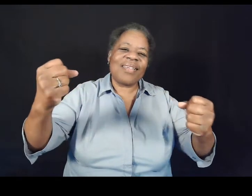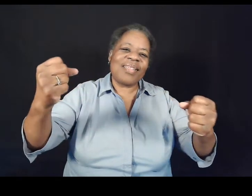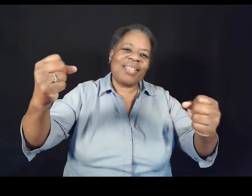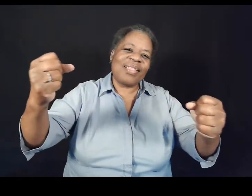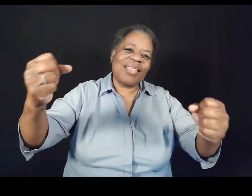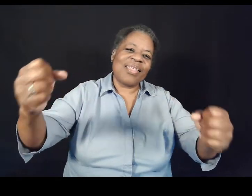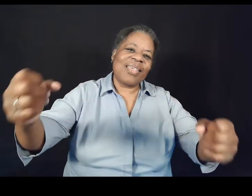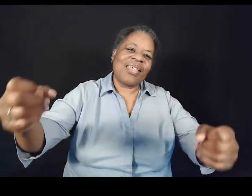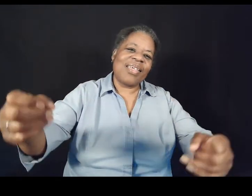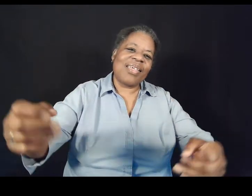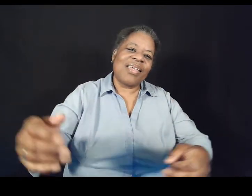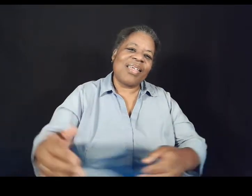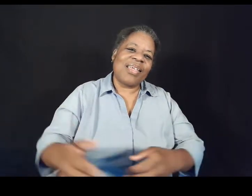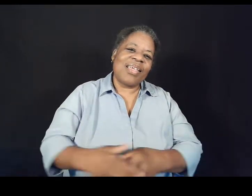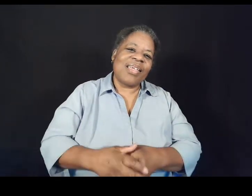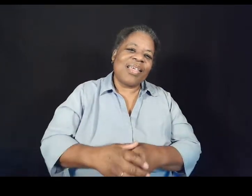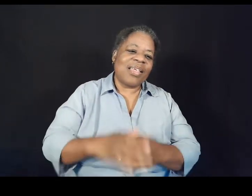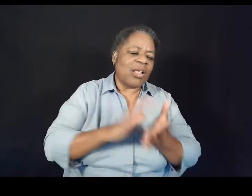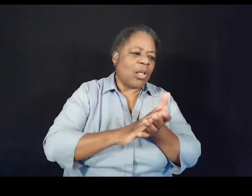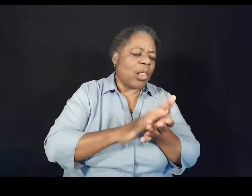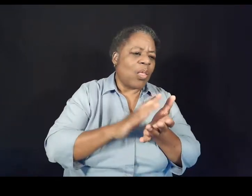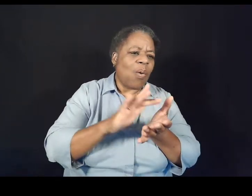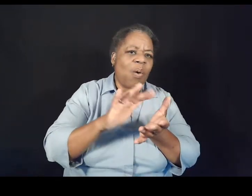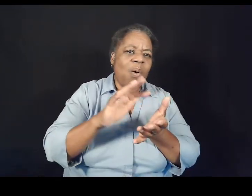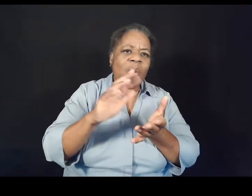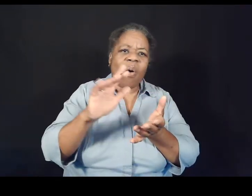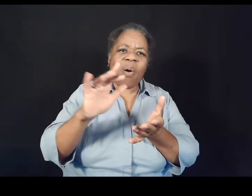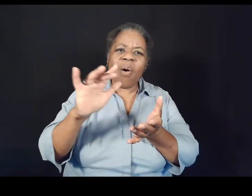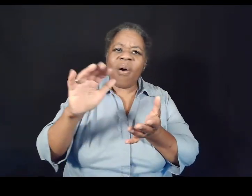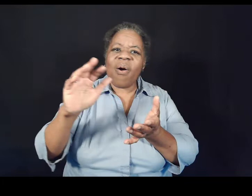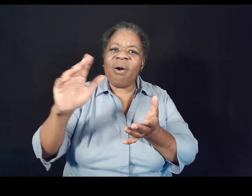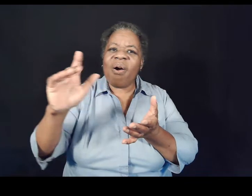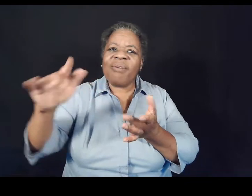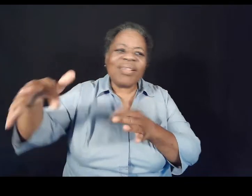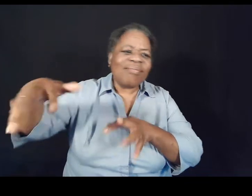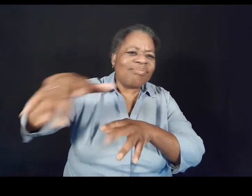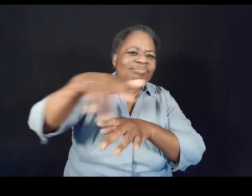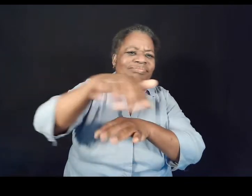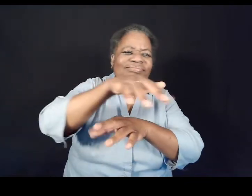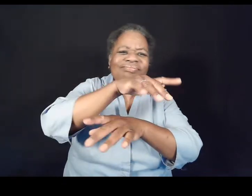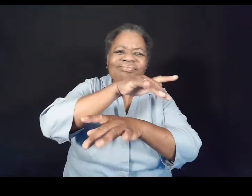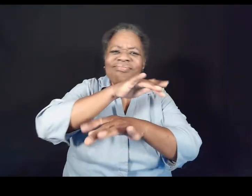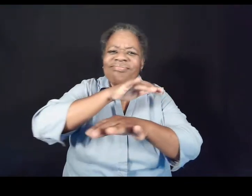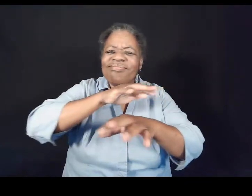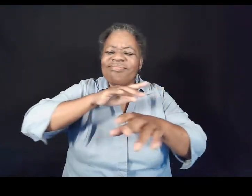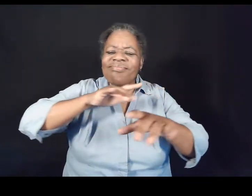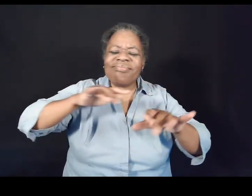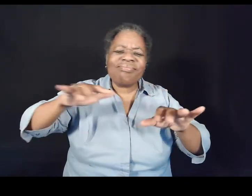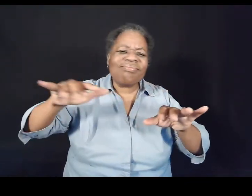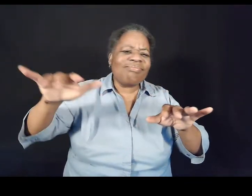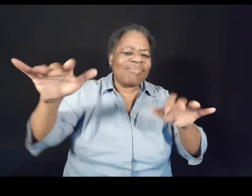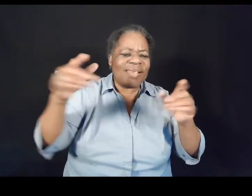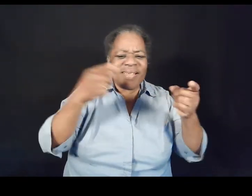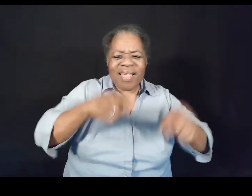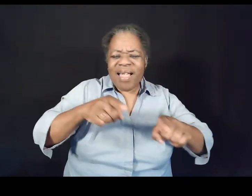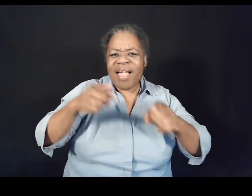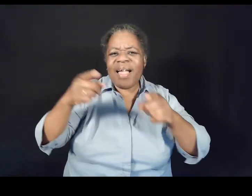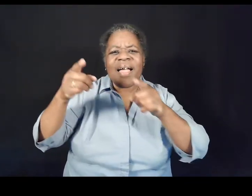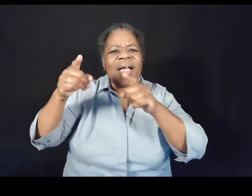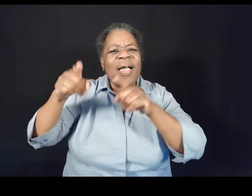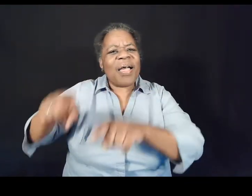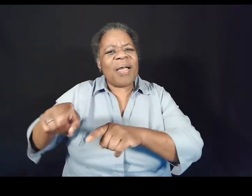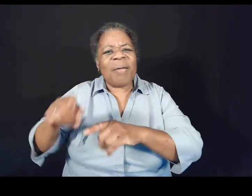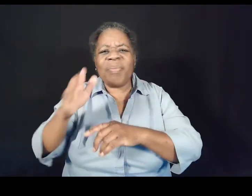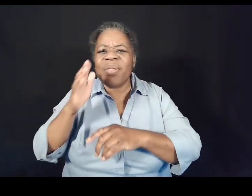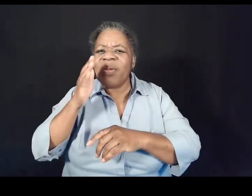strength. There's gonna be glory. There's gonna be glory. There